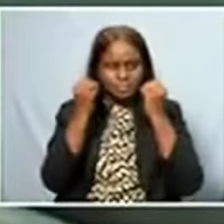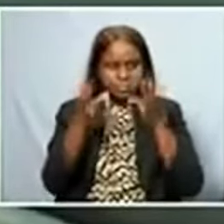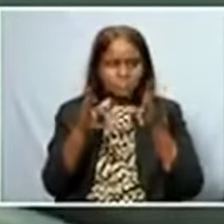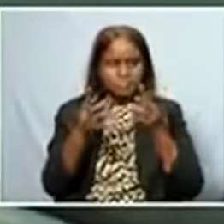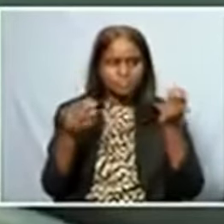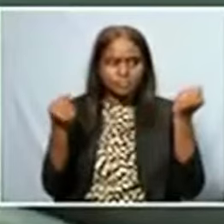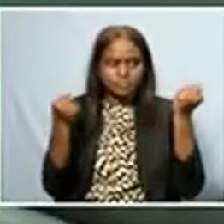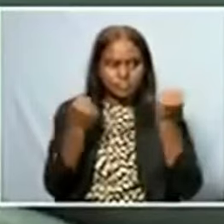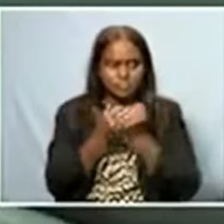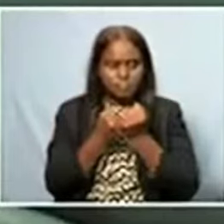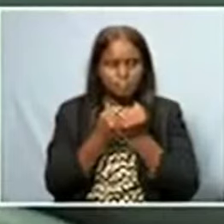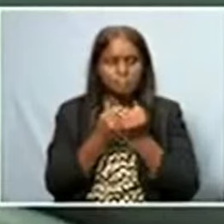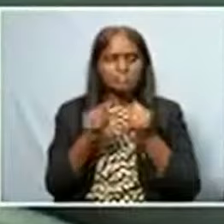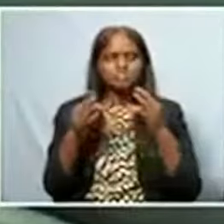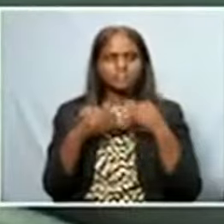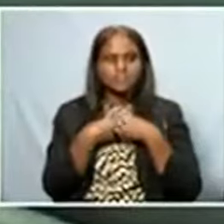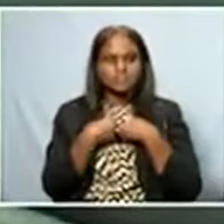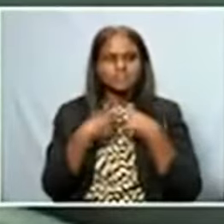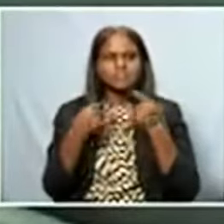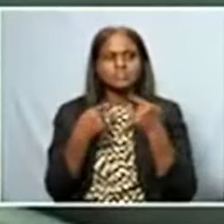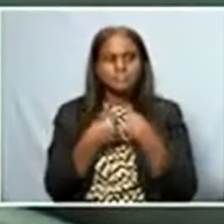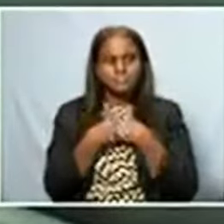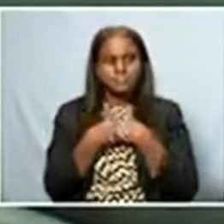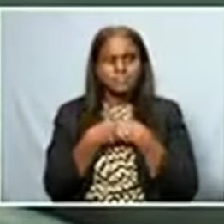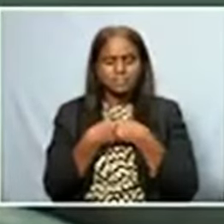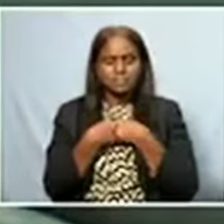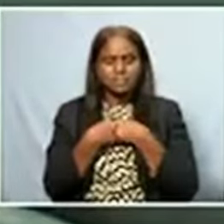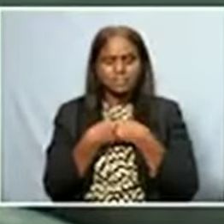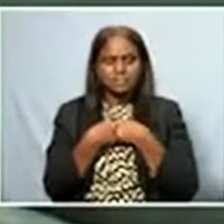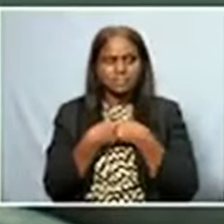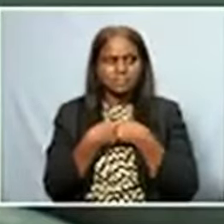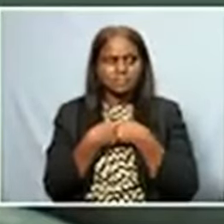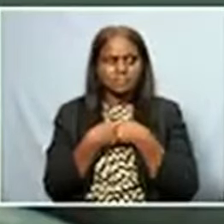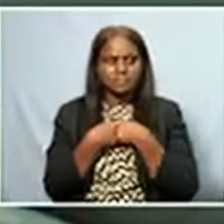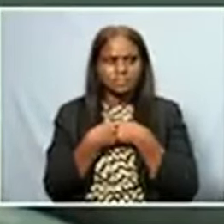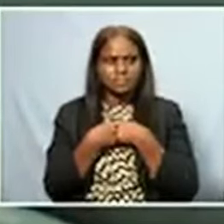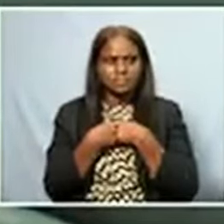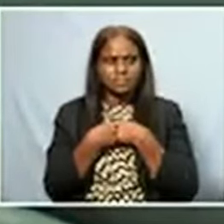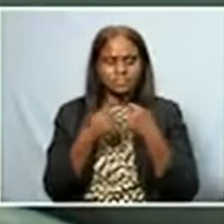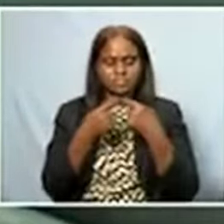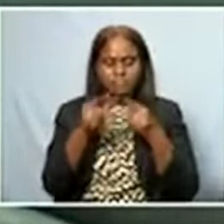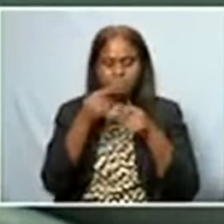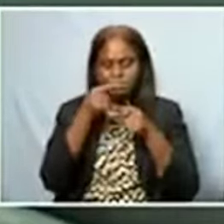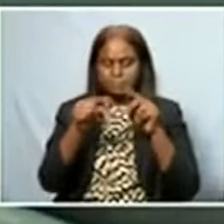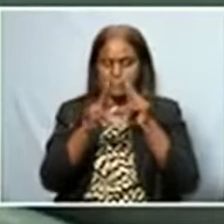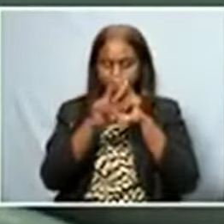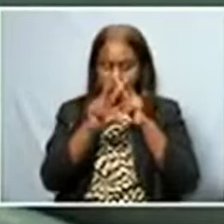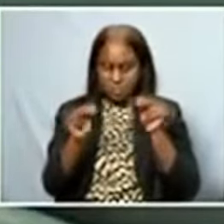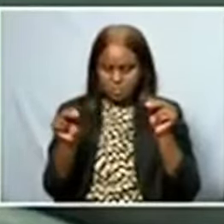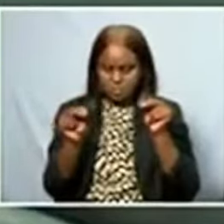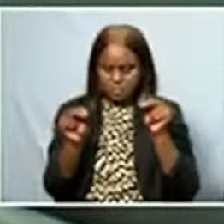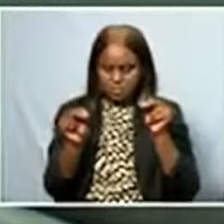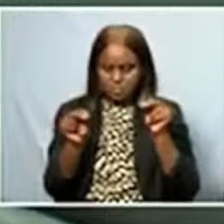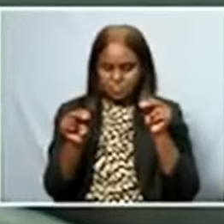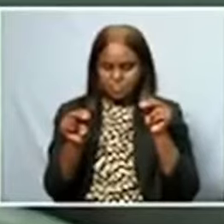many as of that opinion say aye. of the contrary say no.